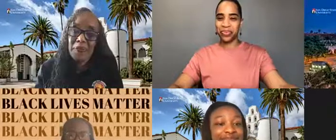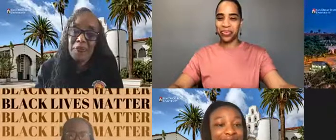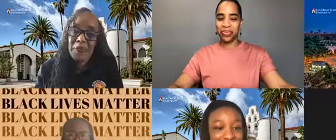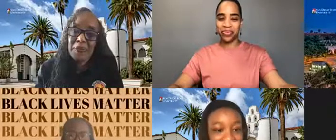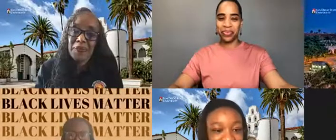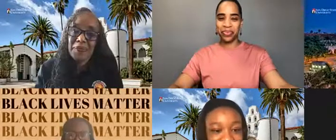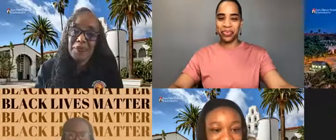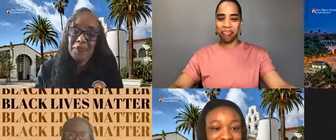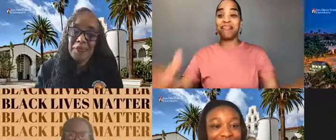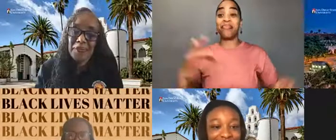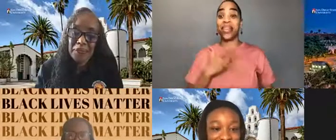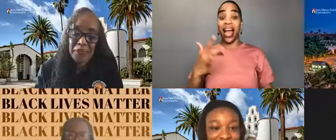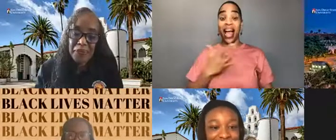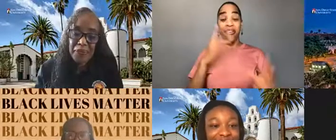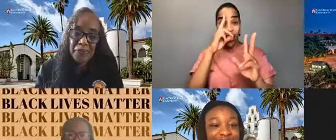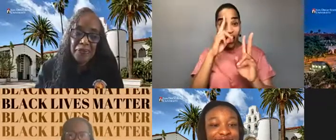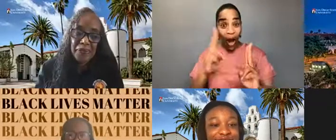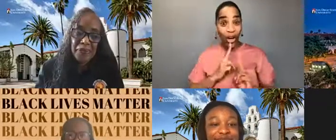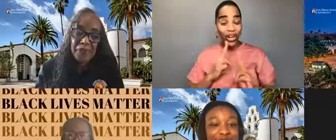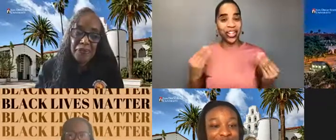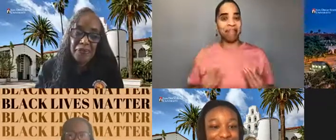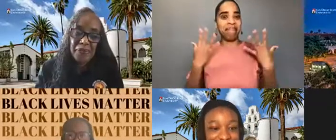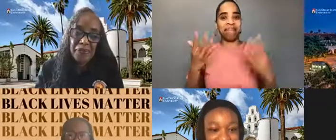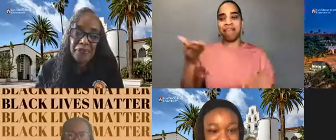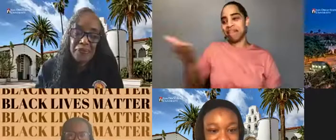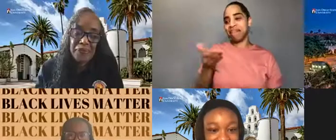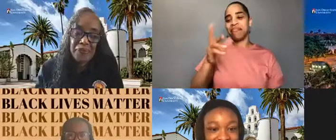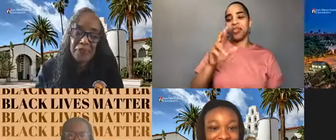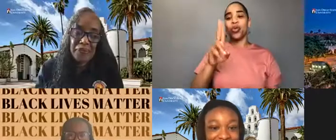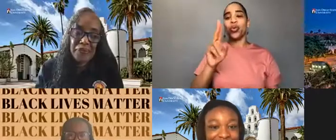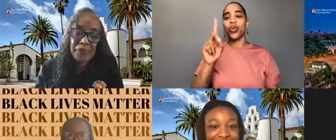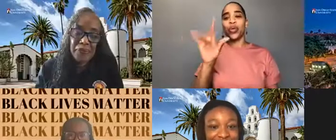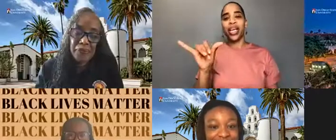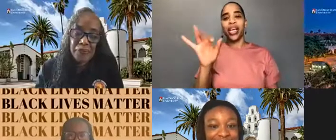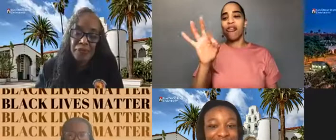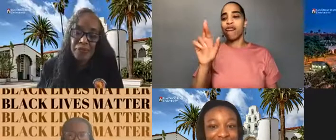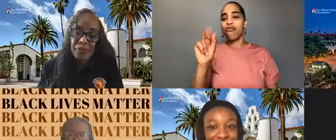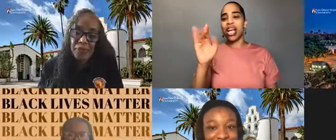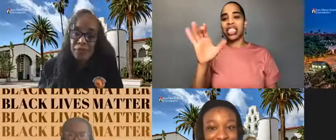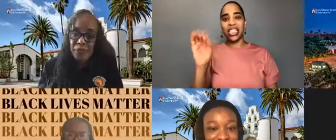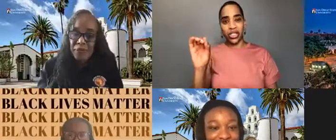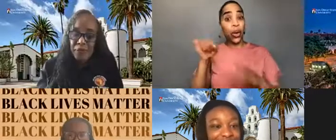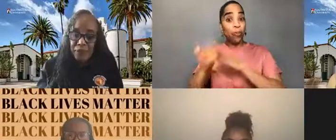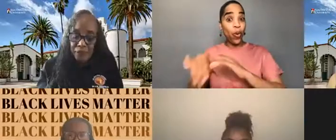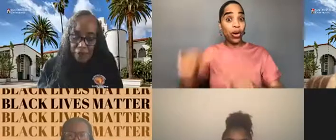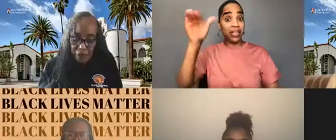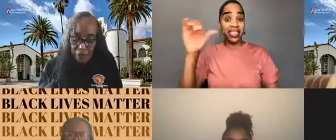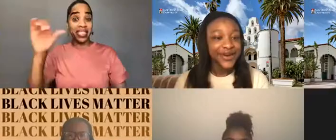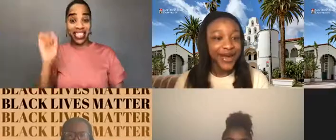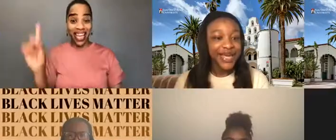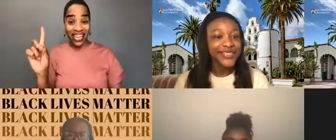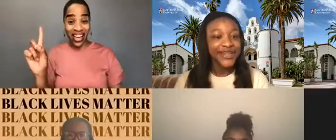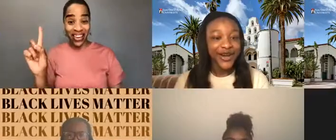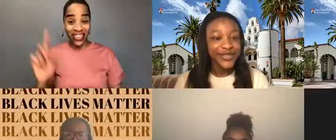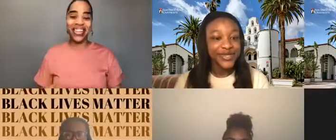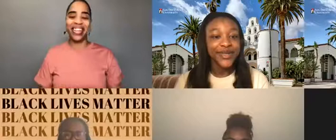It is my privilege and honor to introduce Rudy Francisco. He is a native San Diegan. He is